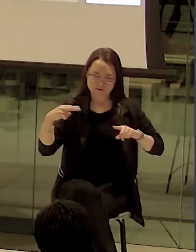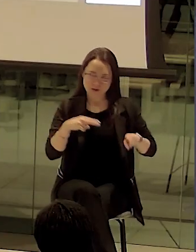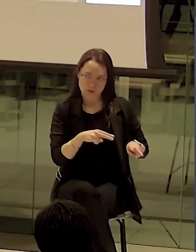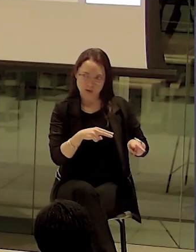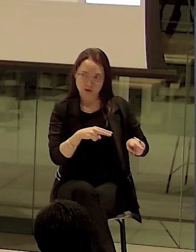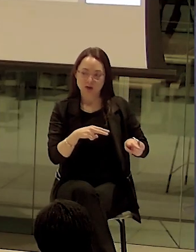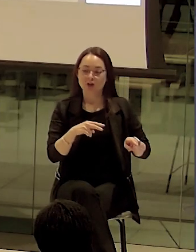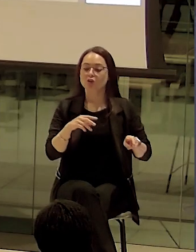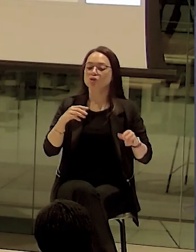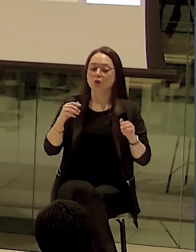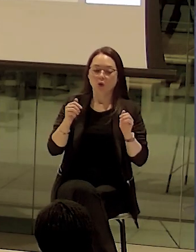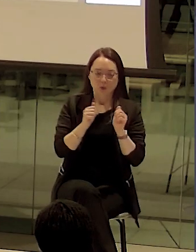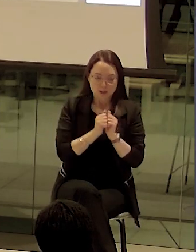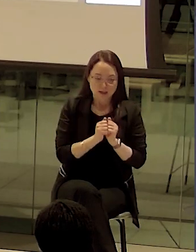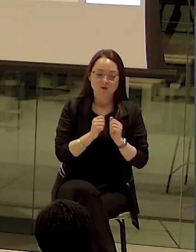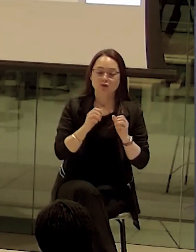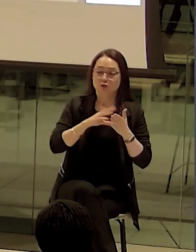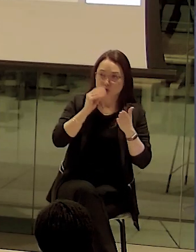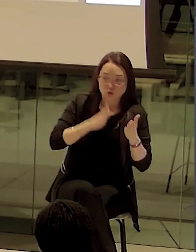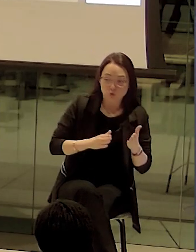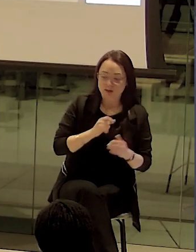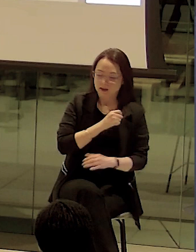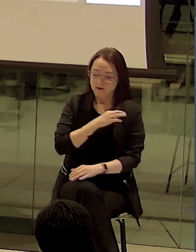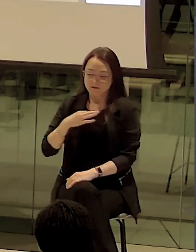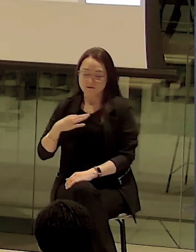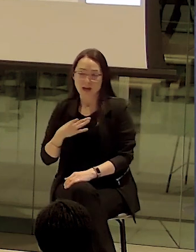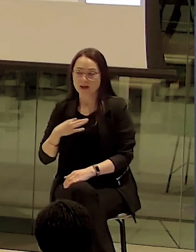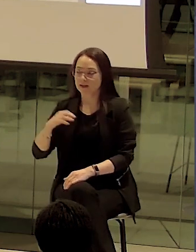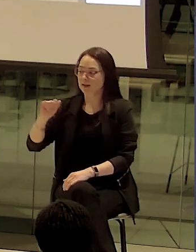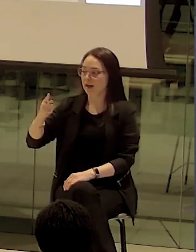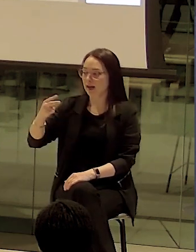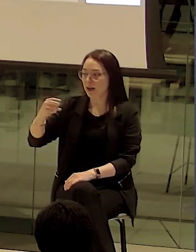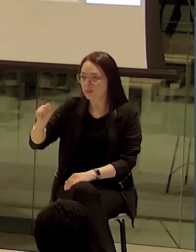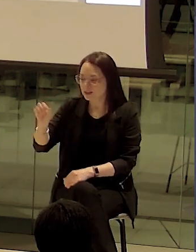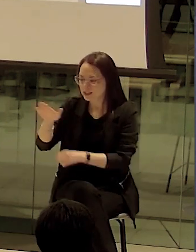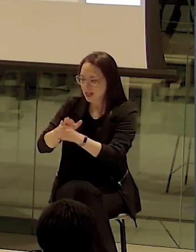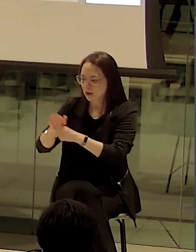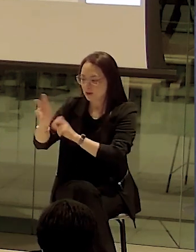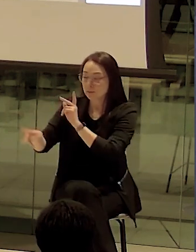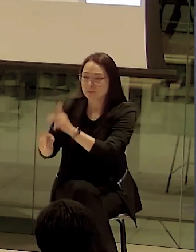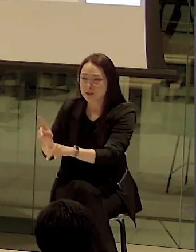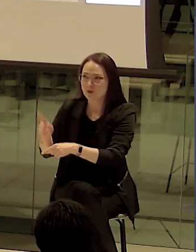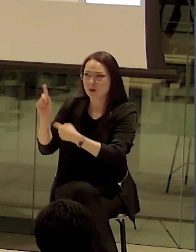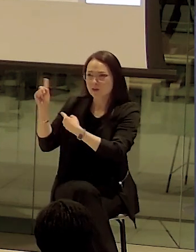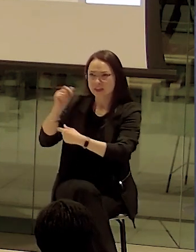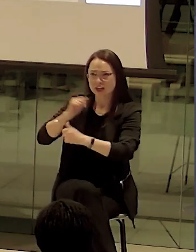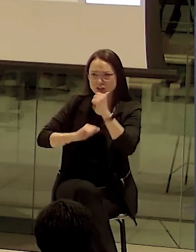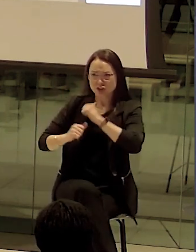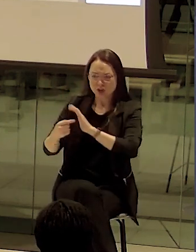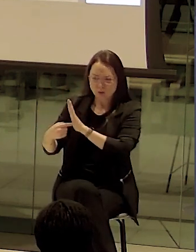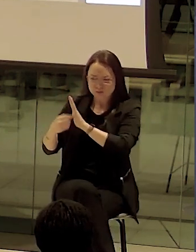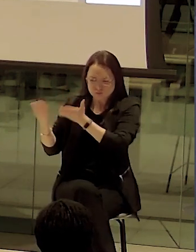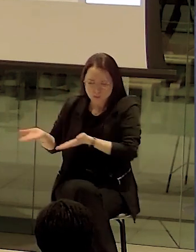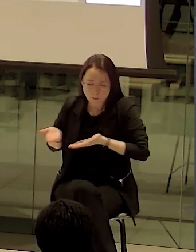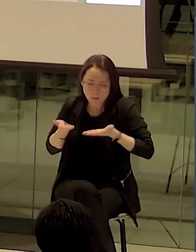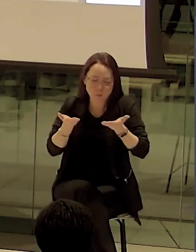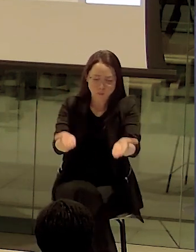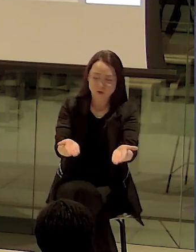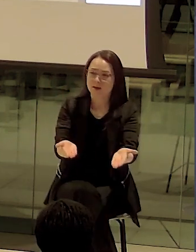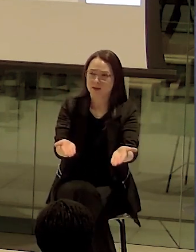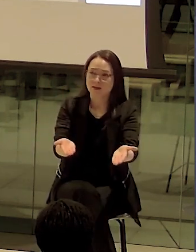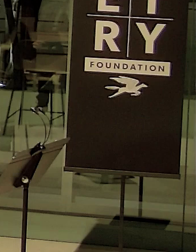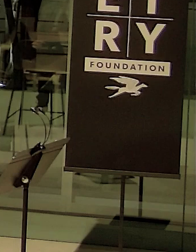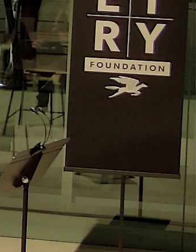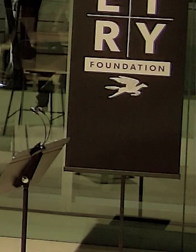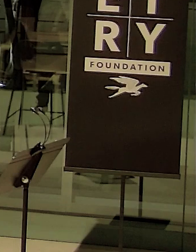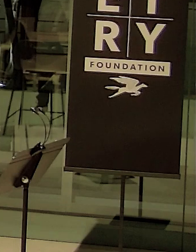be with students, getting to be with faculty, getting to be with Athens area people, to bring this show, which I think was a show worthy of any